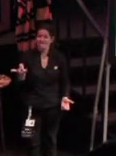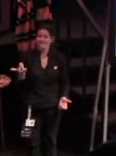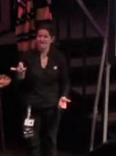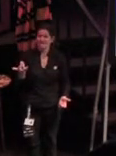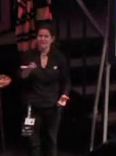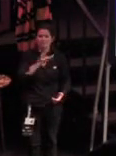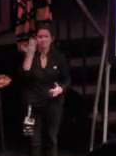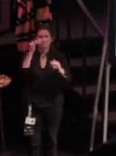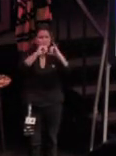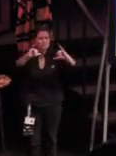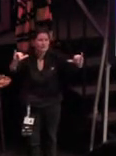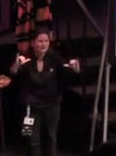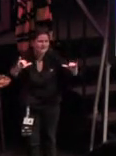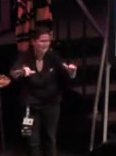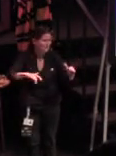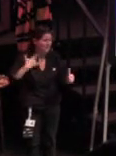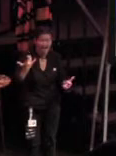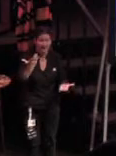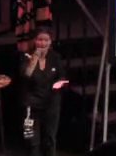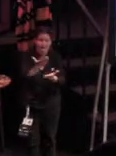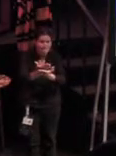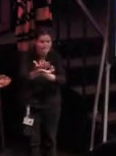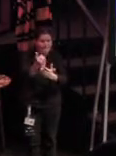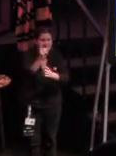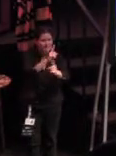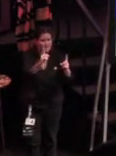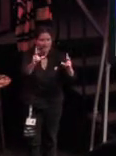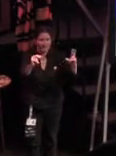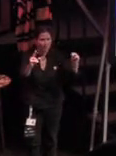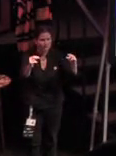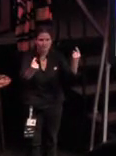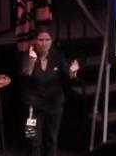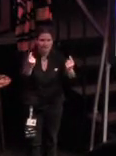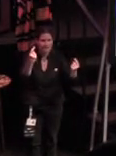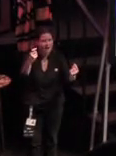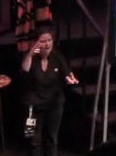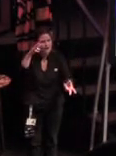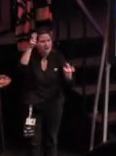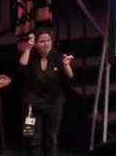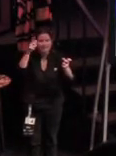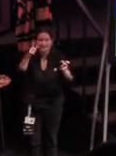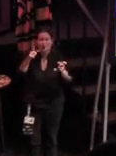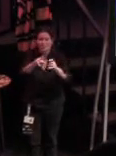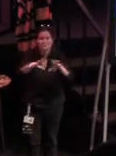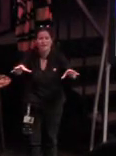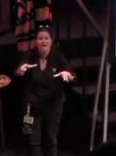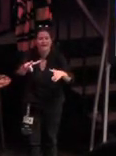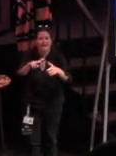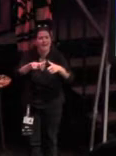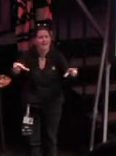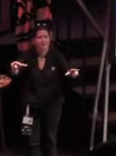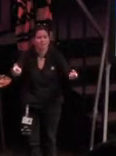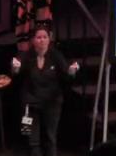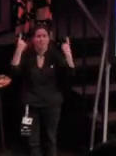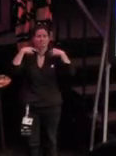like a film. It was alive. These were people, they were talking, and I could understand them. It wasn't Shakespeare language. I could understand them.